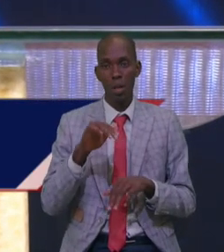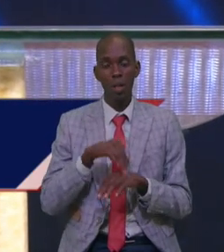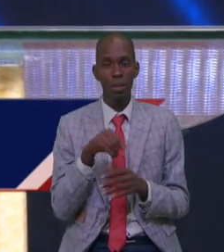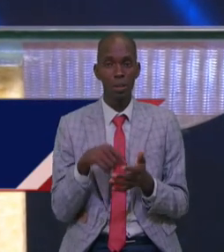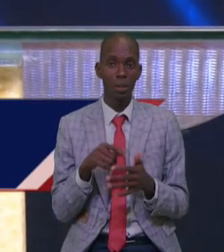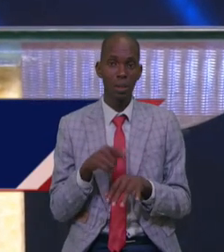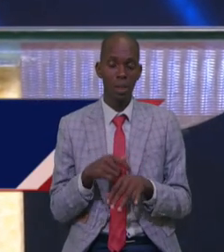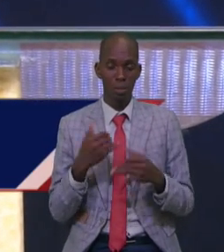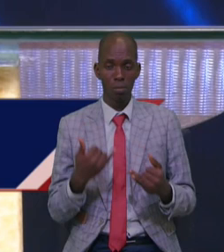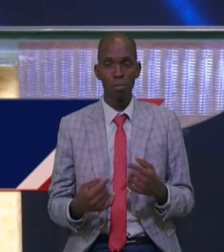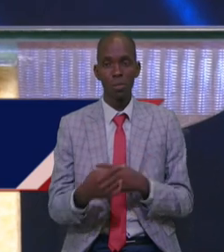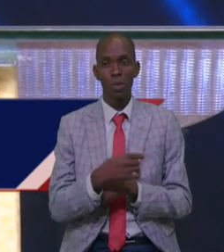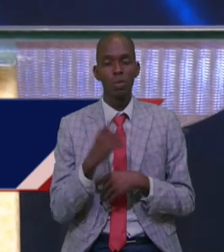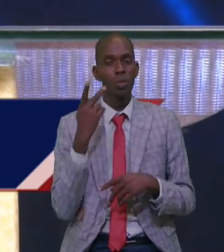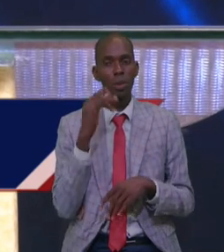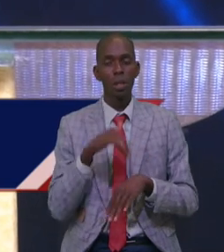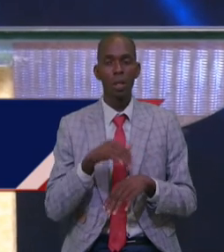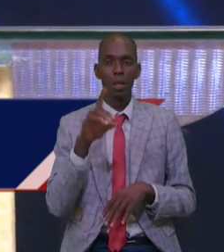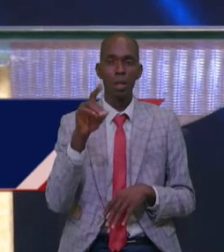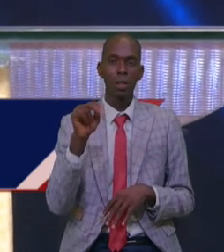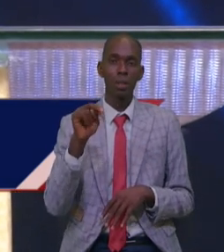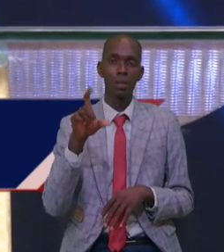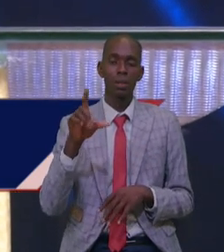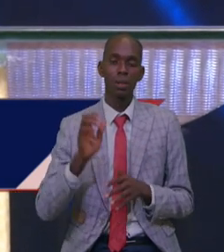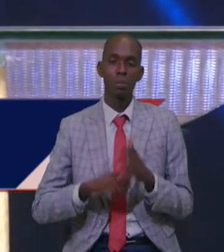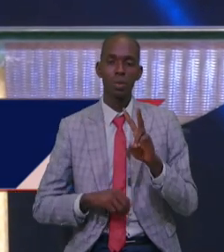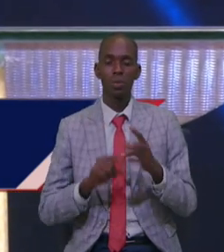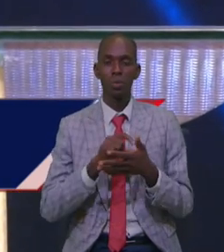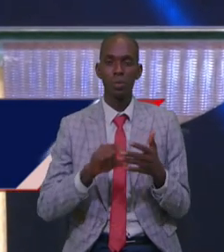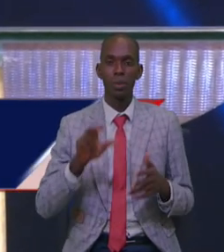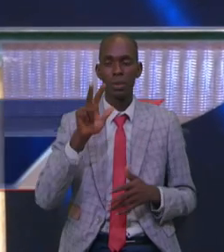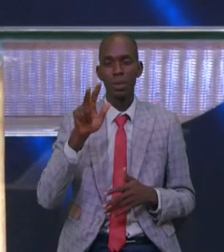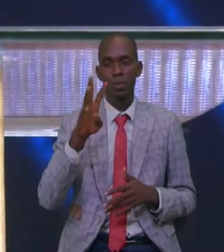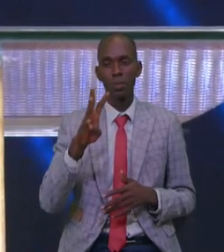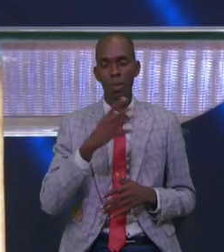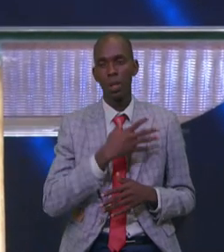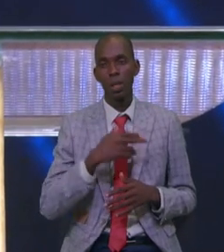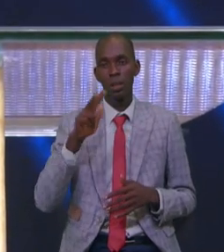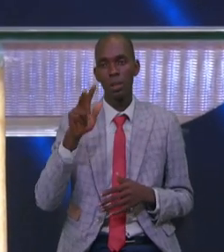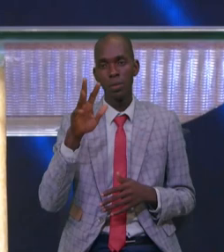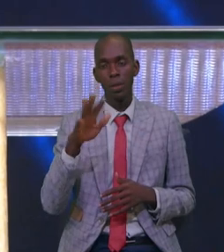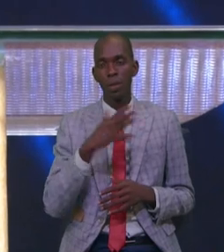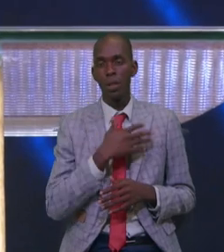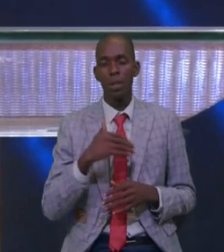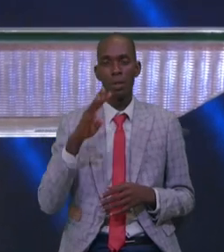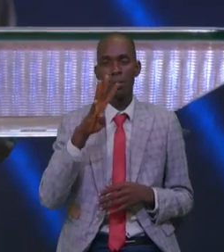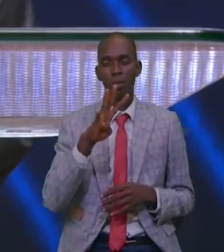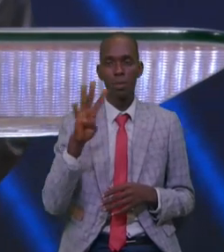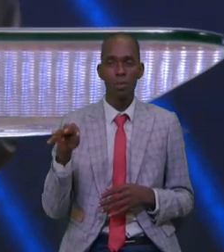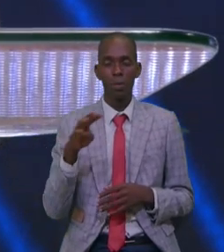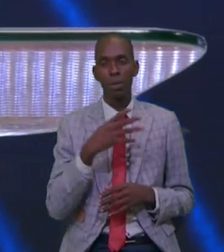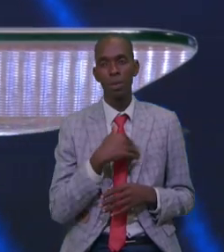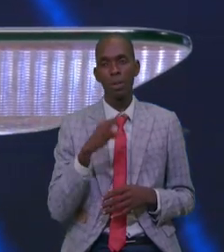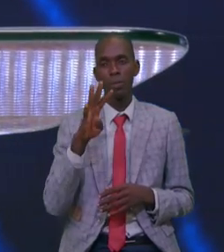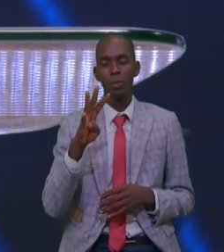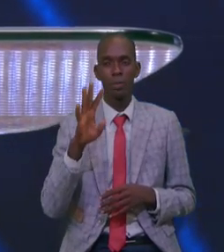we're looking at Daniel chapter 2, verses 34 and 35, and 44 and 45. Open